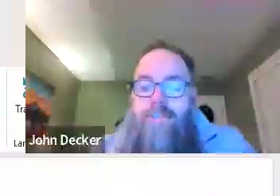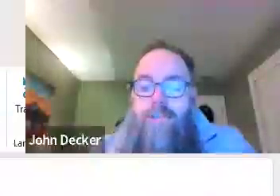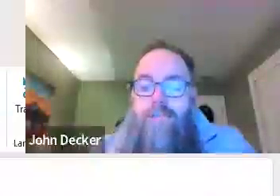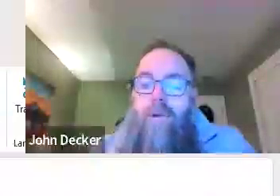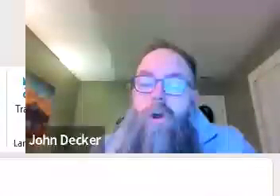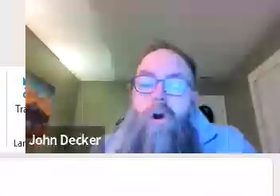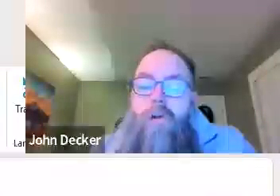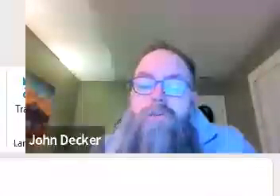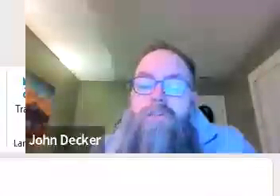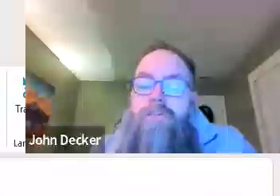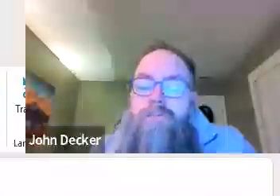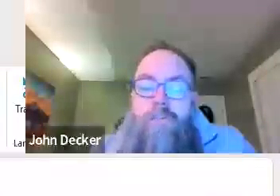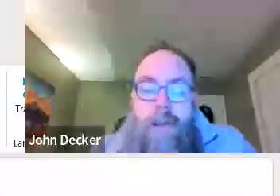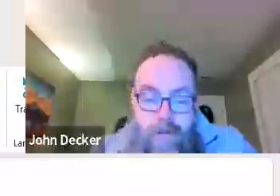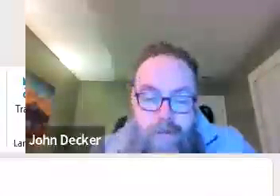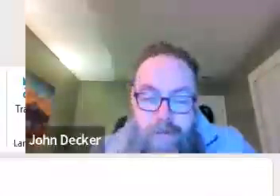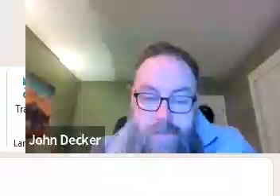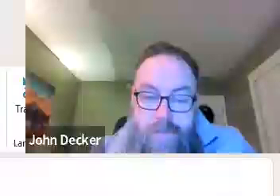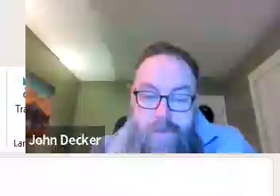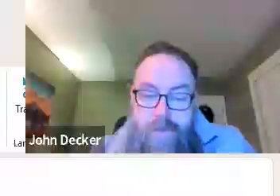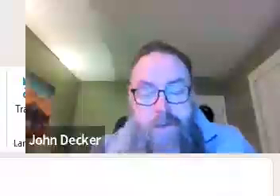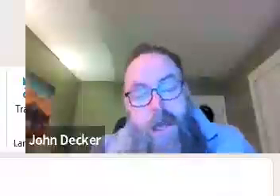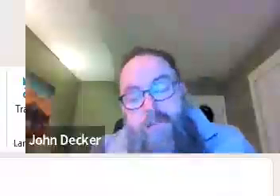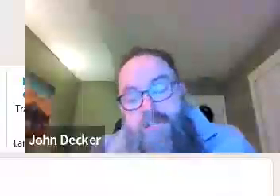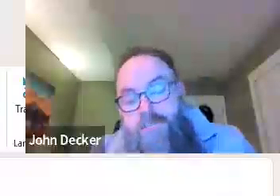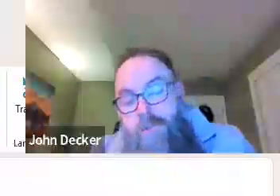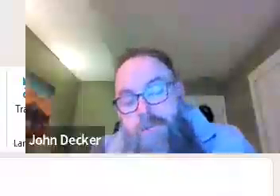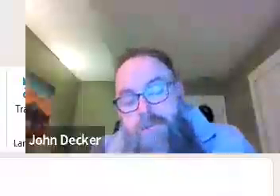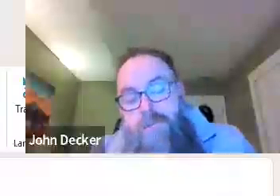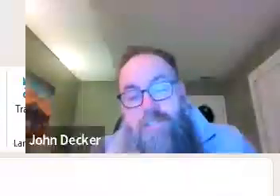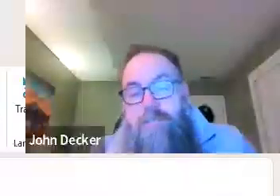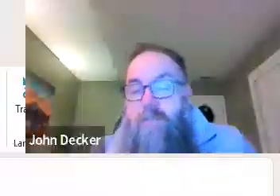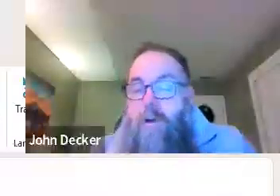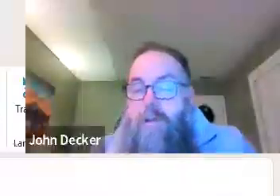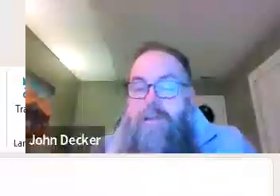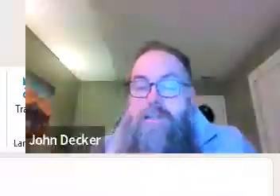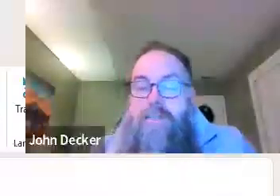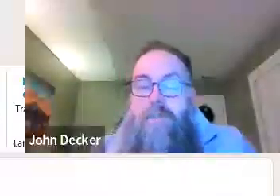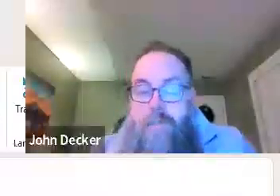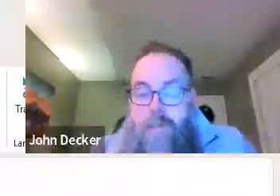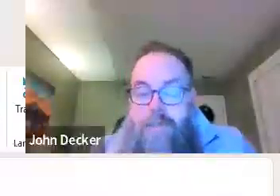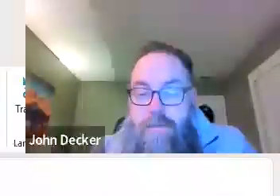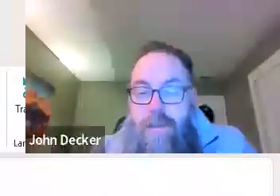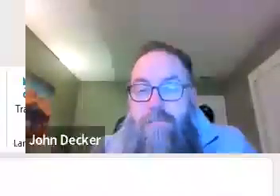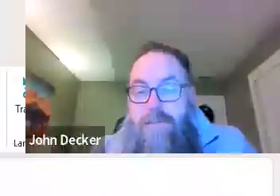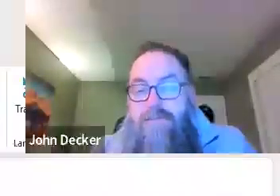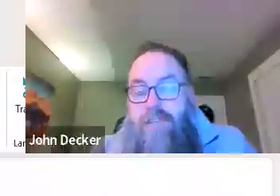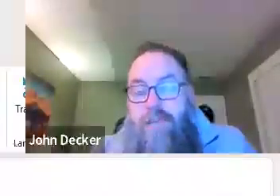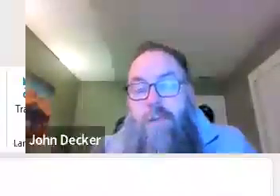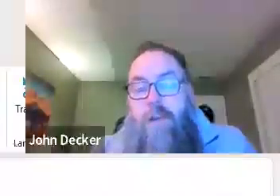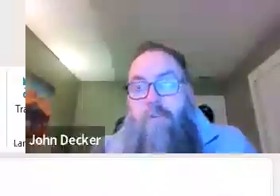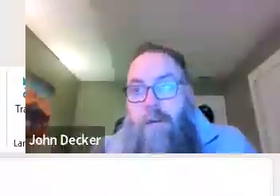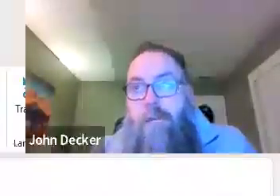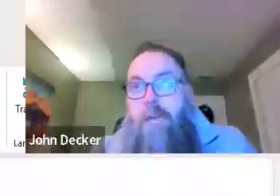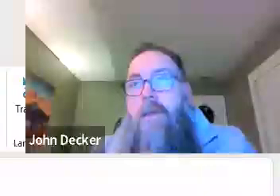data transmission for all service providers that are eligible to receive the quality incentive payments